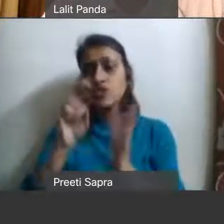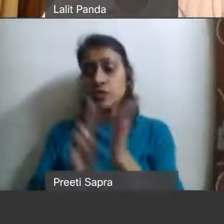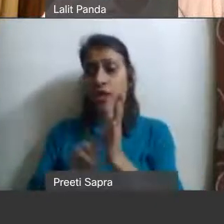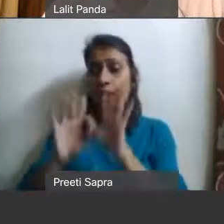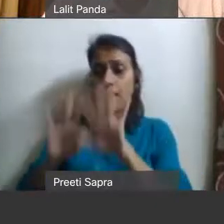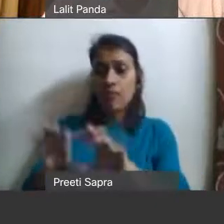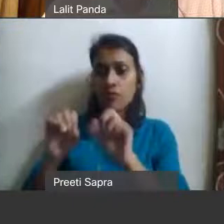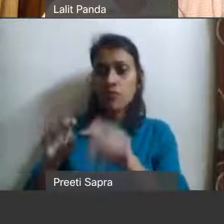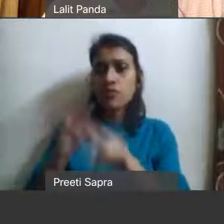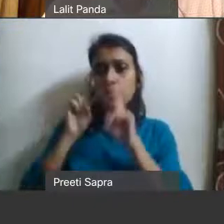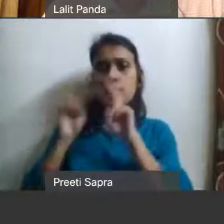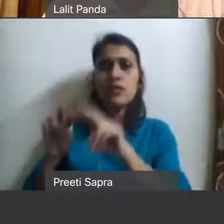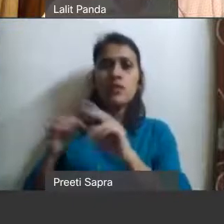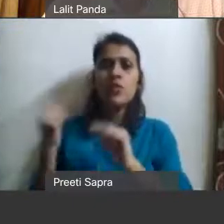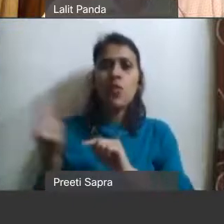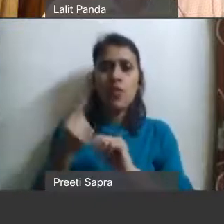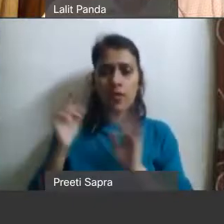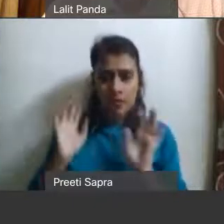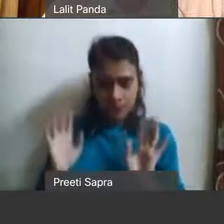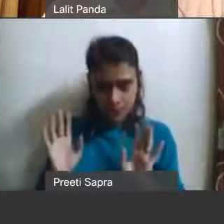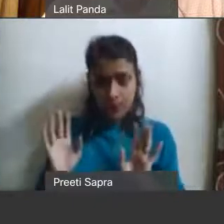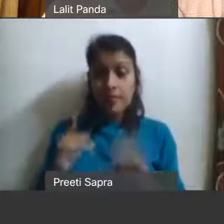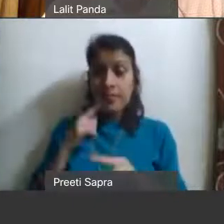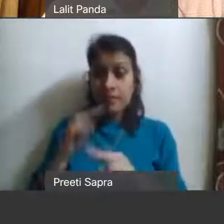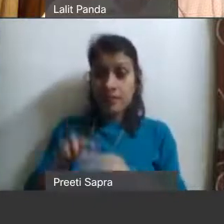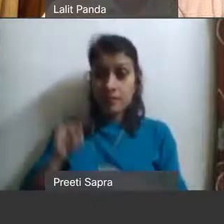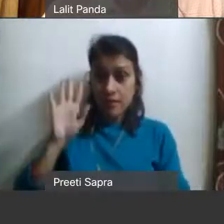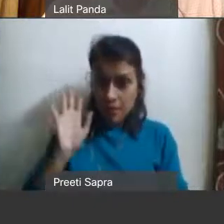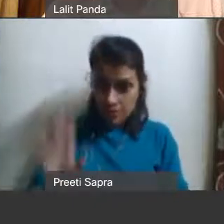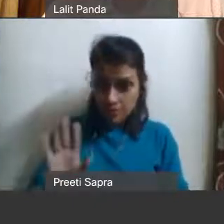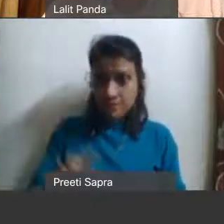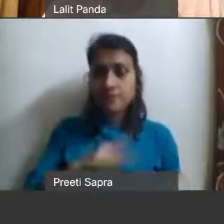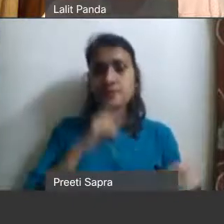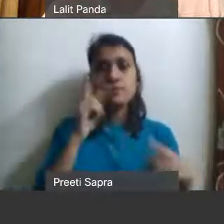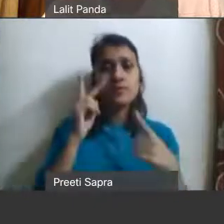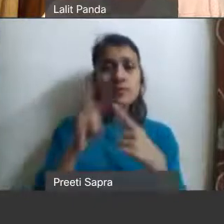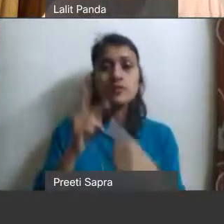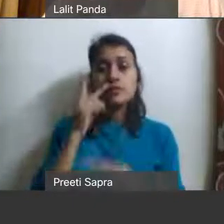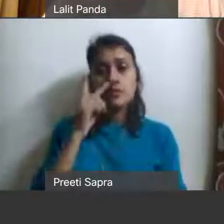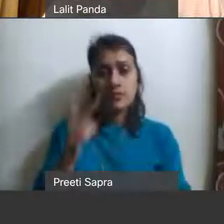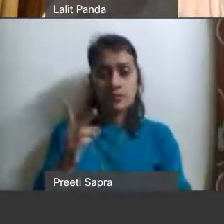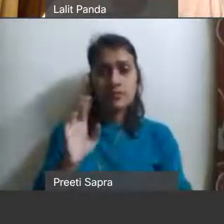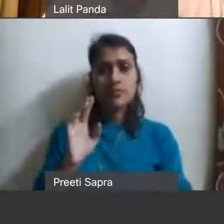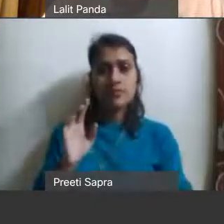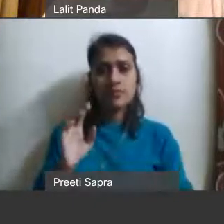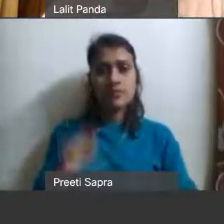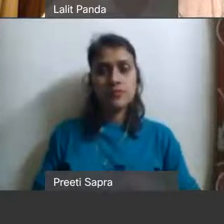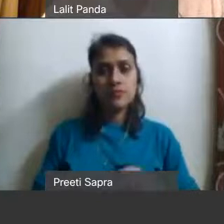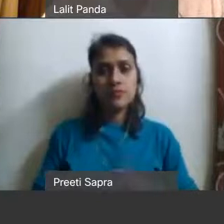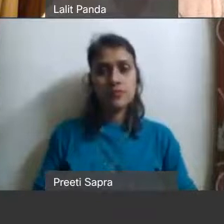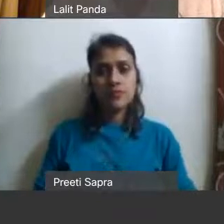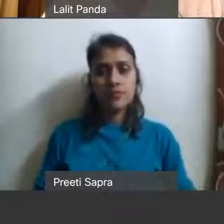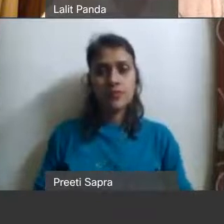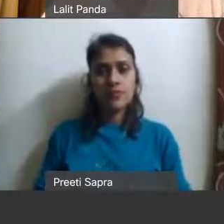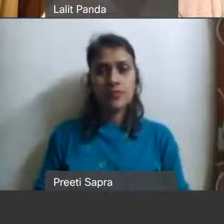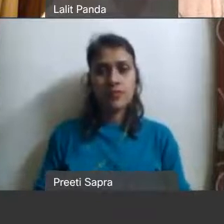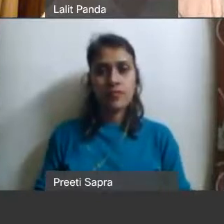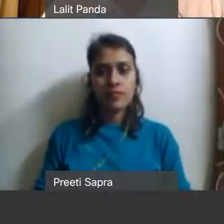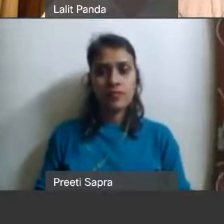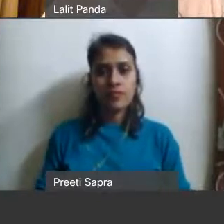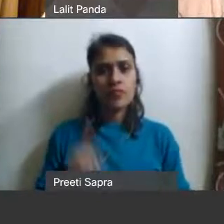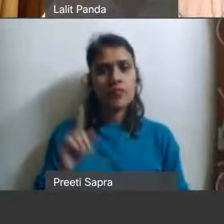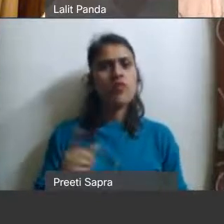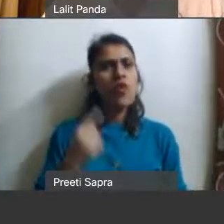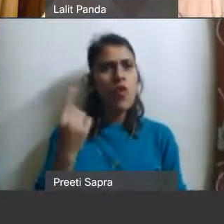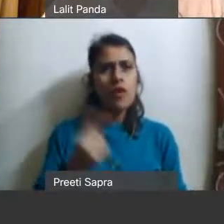been a distinction, and two, looked at what the state's objective is and has not really examined